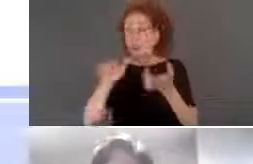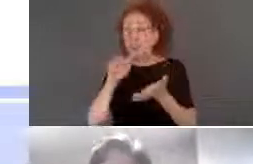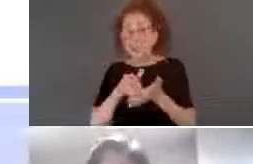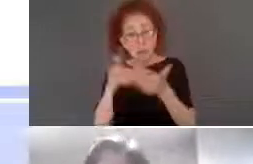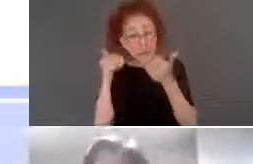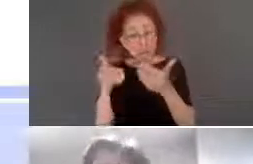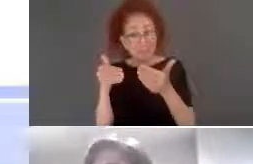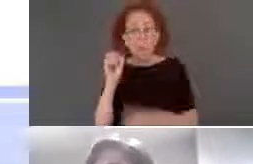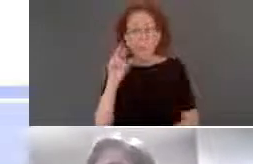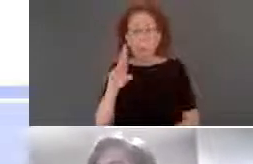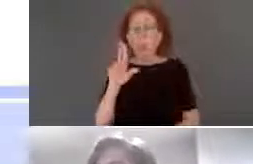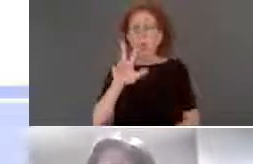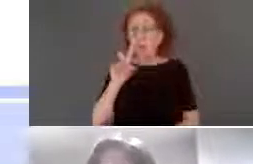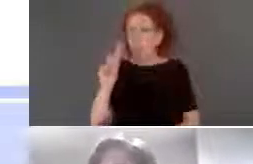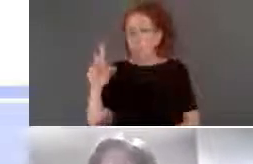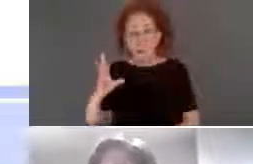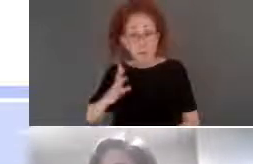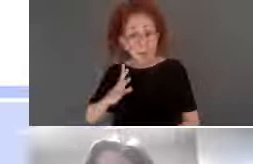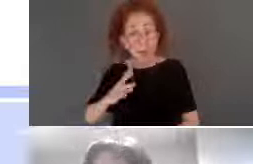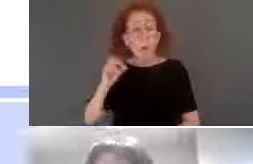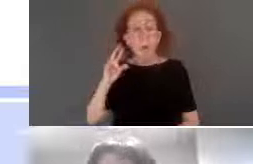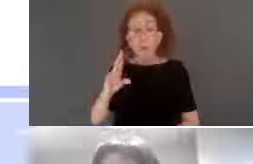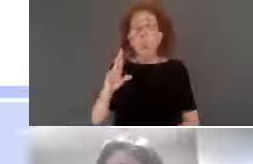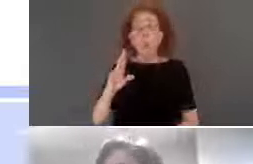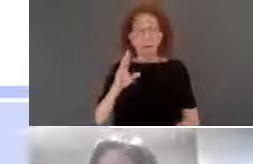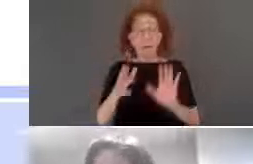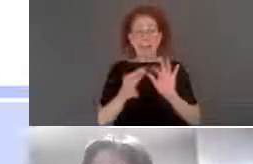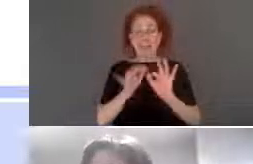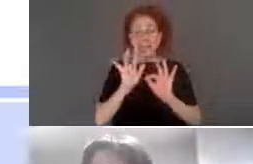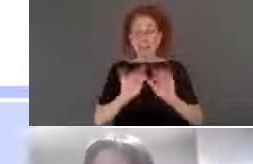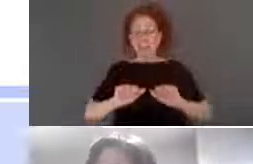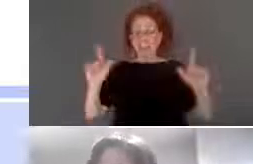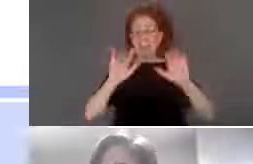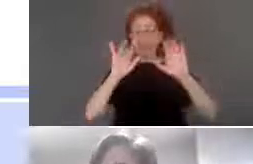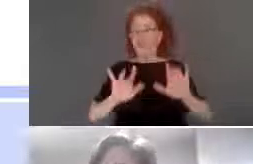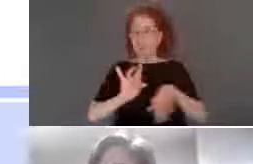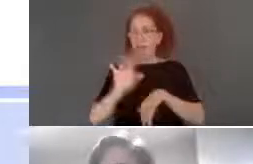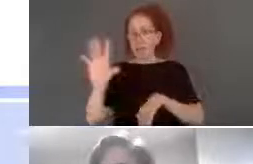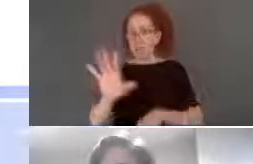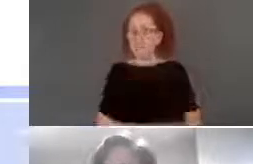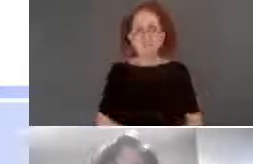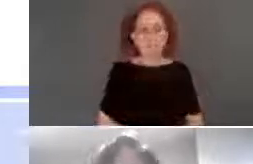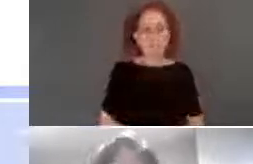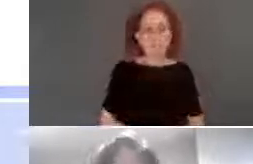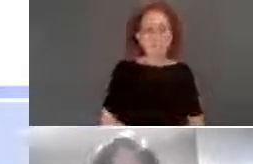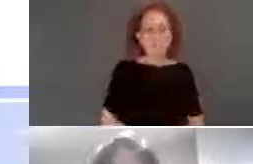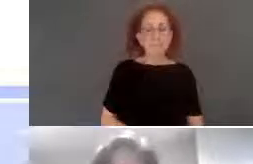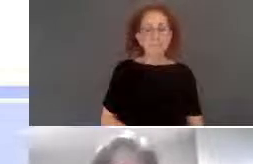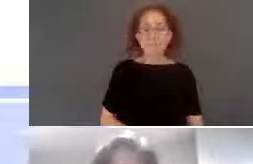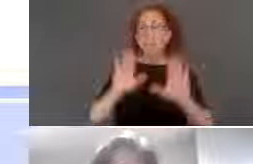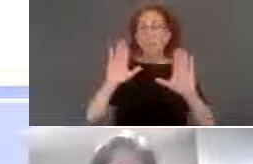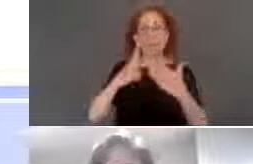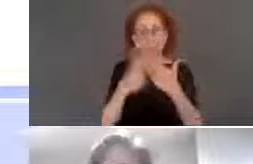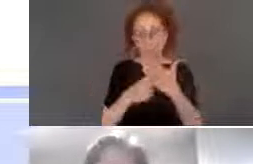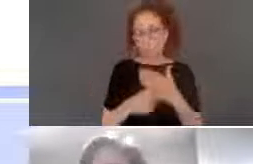or you can call 311, or you can fill out this link if you click that link or use the QR code. So this is a great program